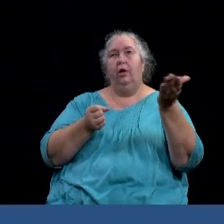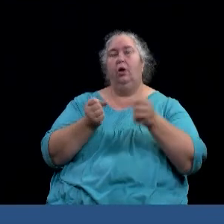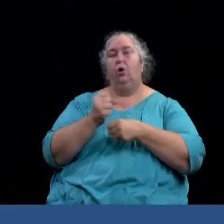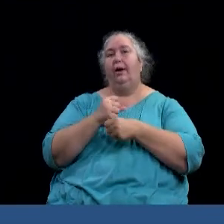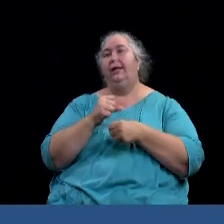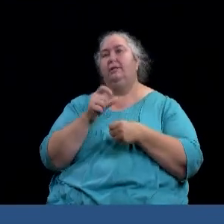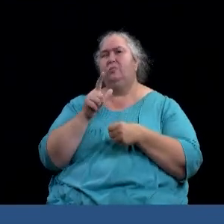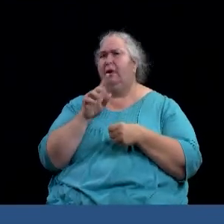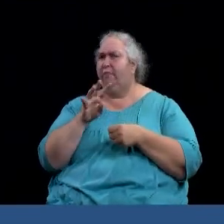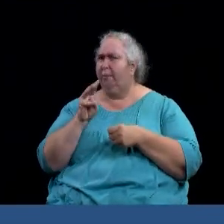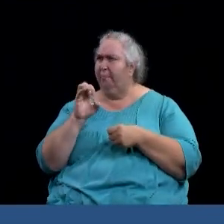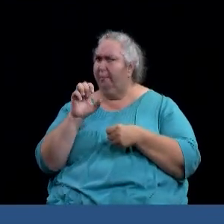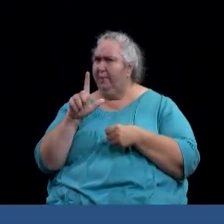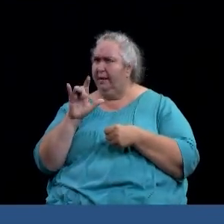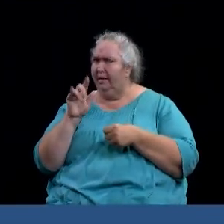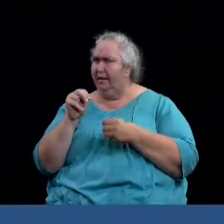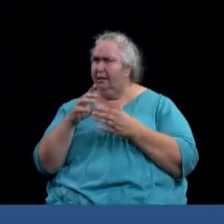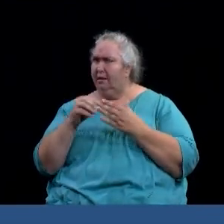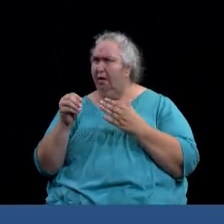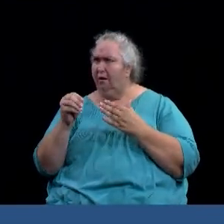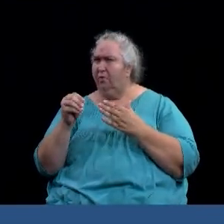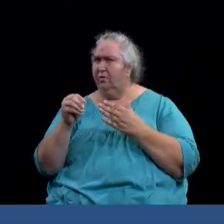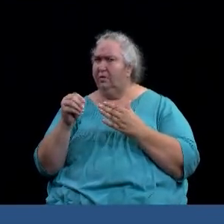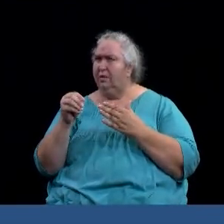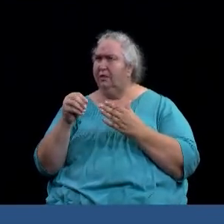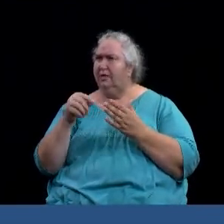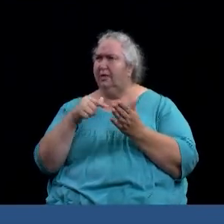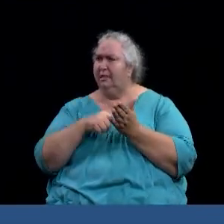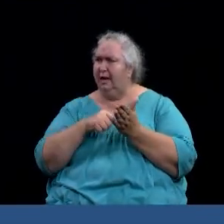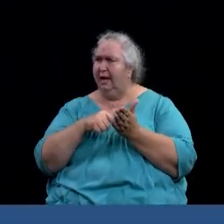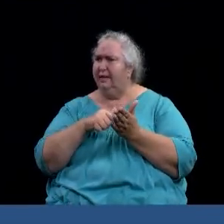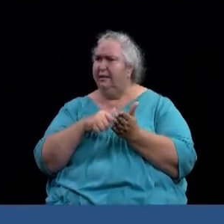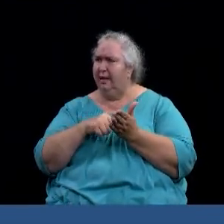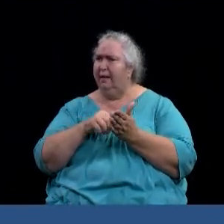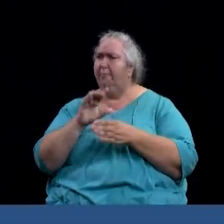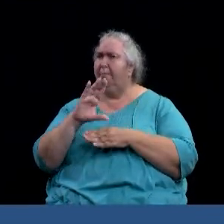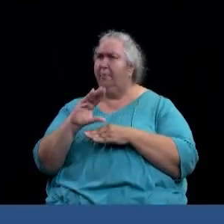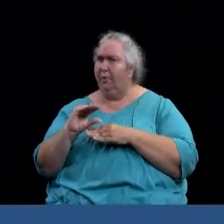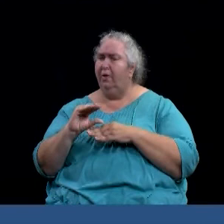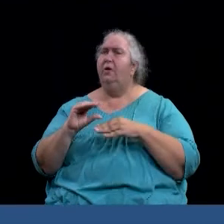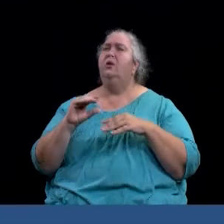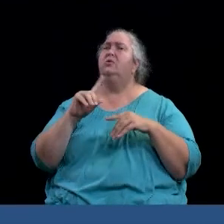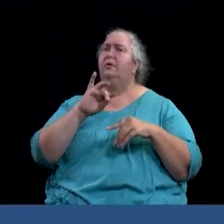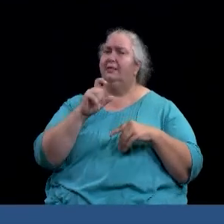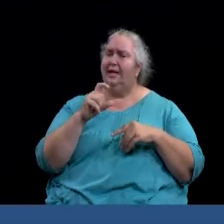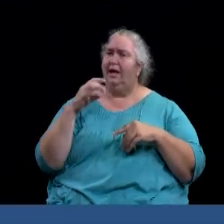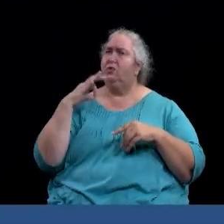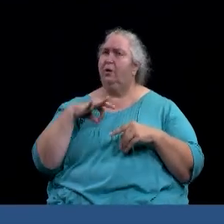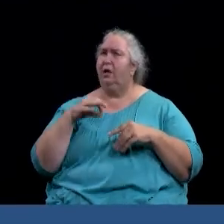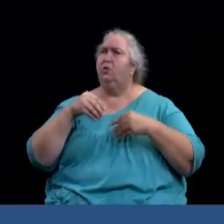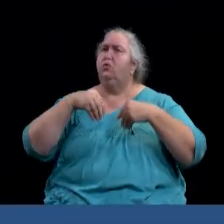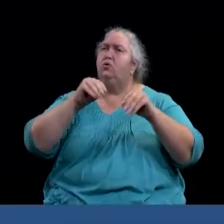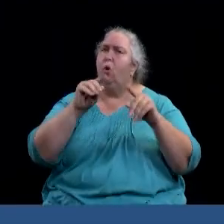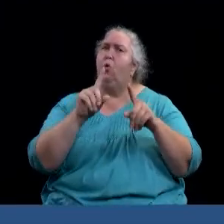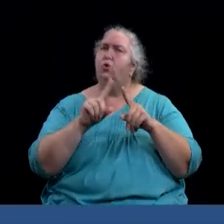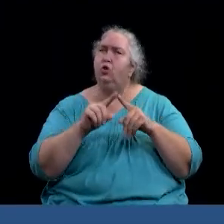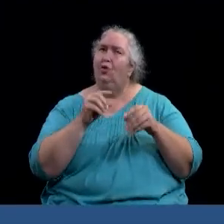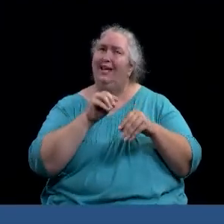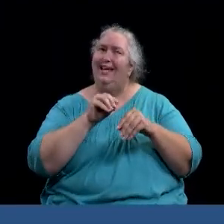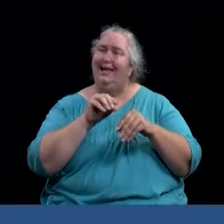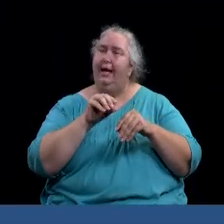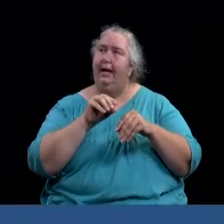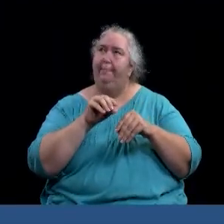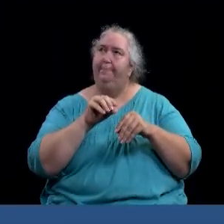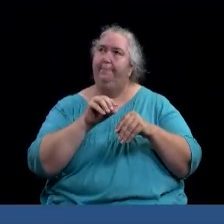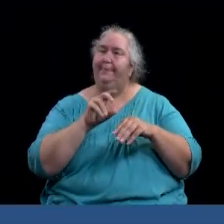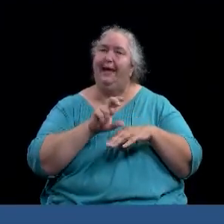the tax credits generated will be sold to a tax credit investor that showed up in the little ownership chart as a limited partner. And